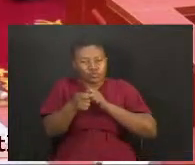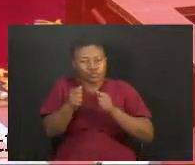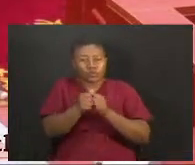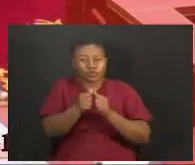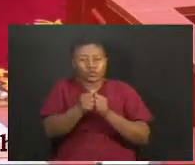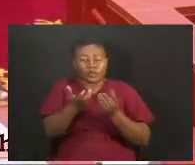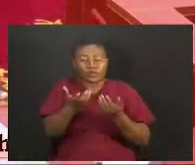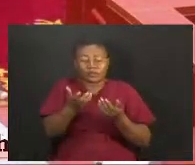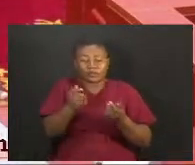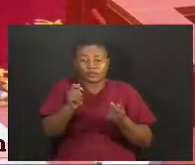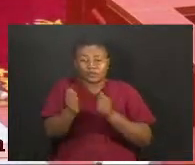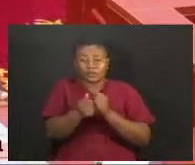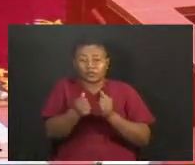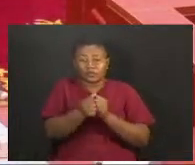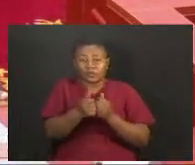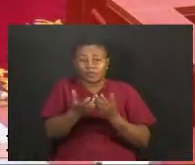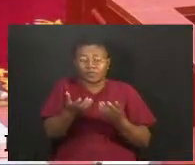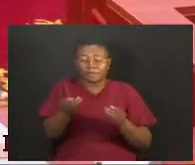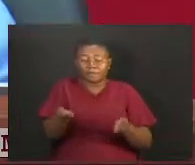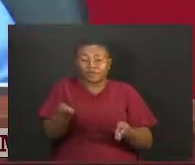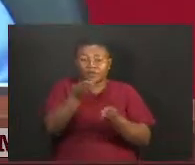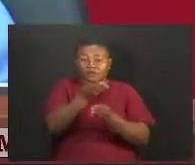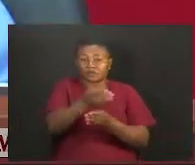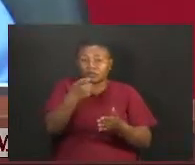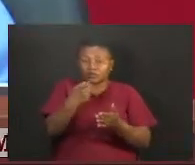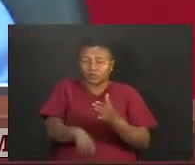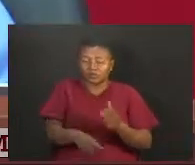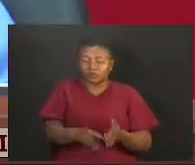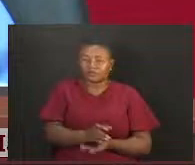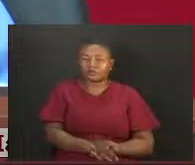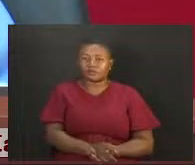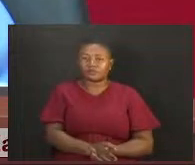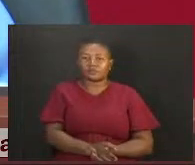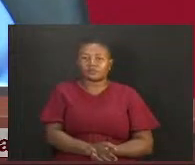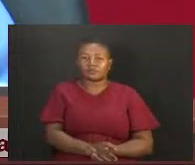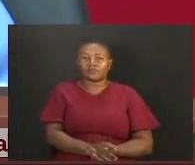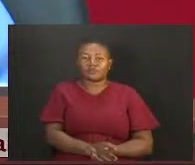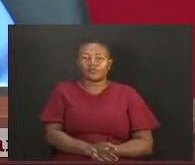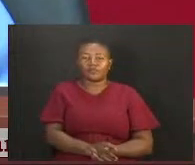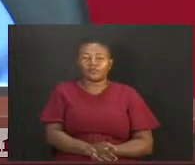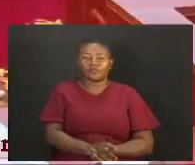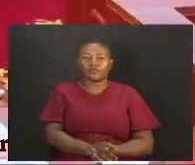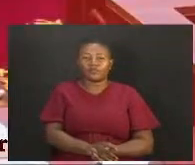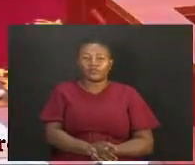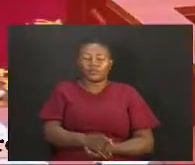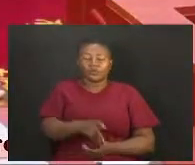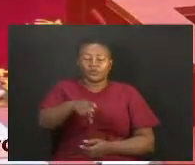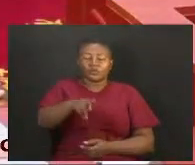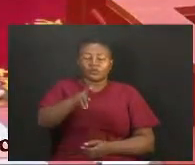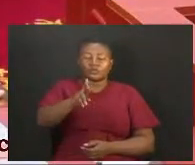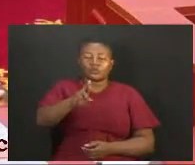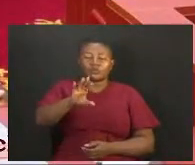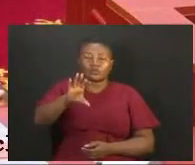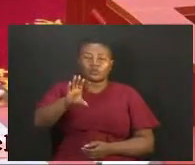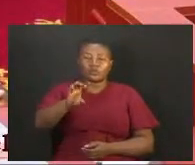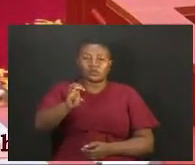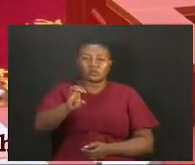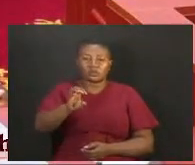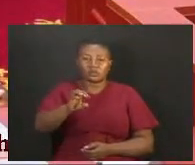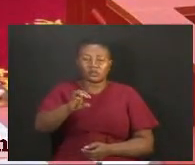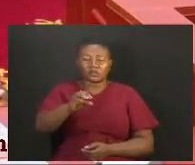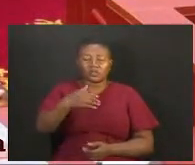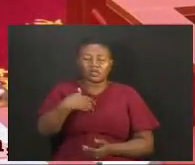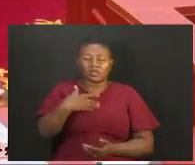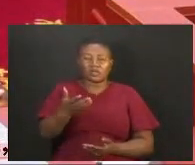inflation, exchange rate, and generation mix. Mr. Speaker, PURC will also undertake a major tariff